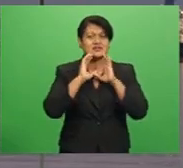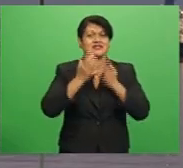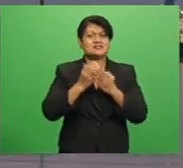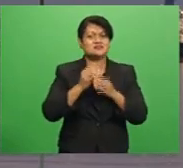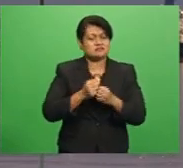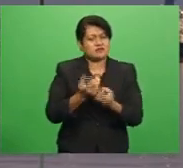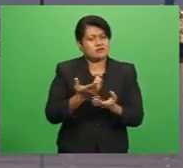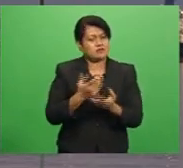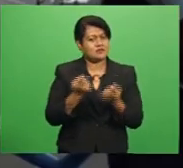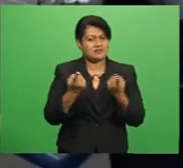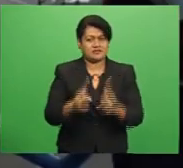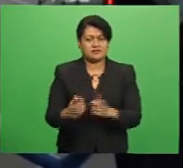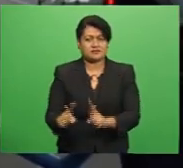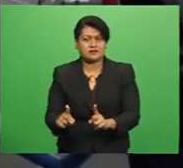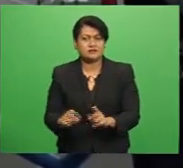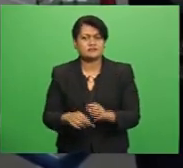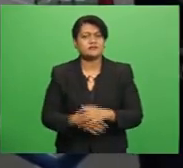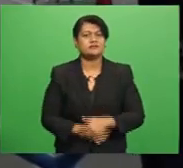Vadala reports.